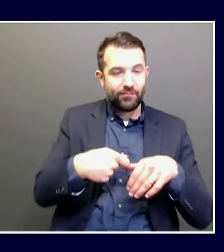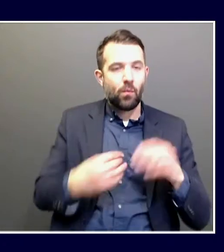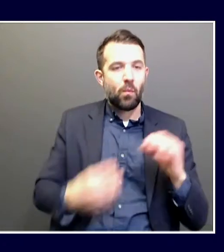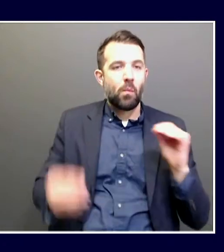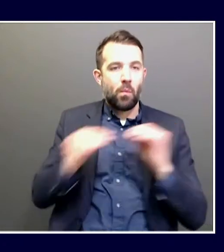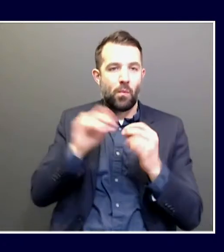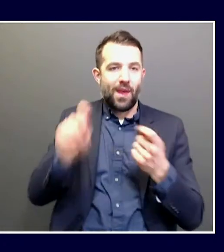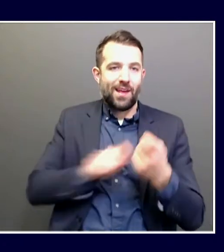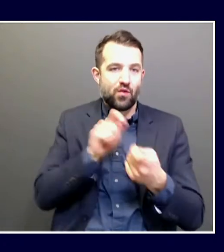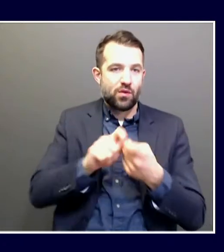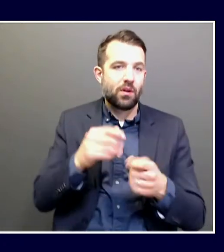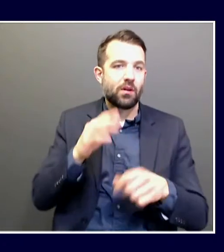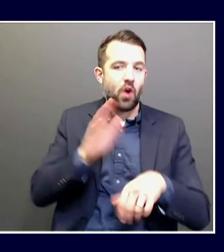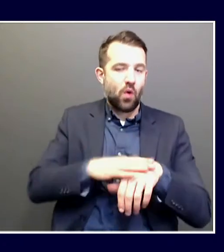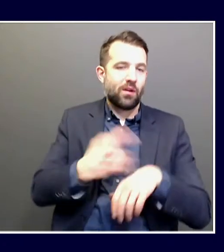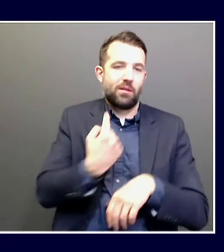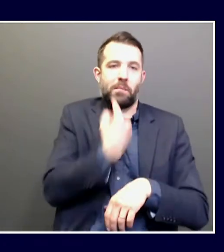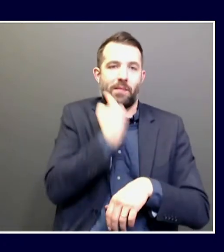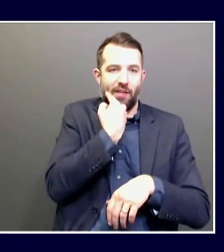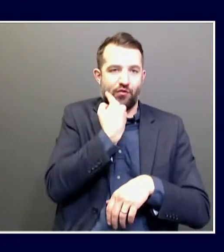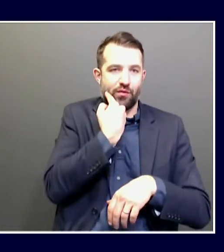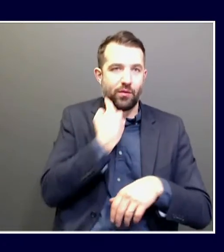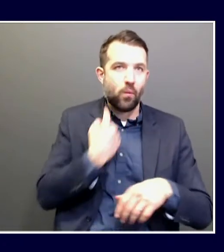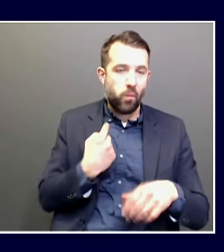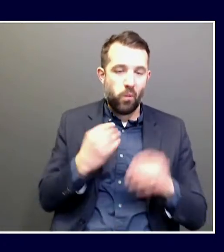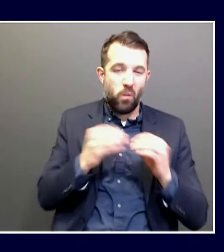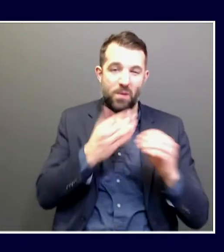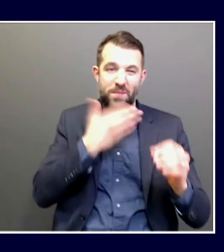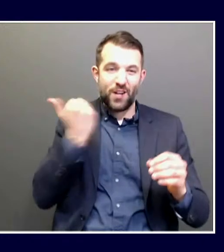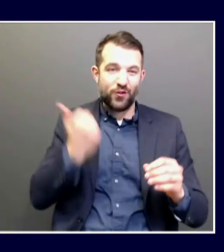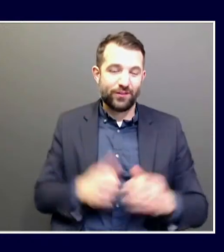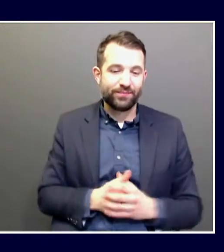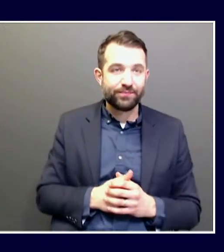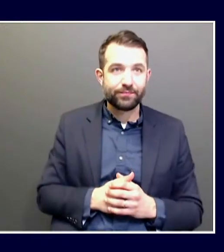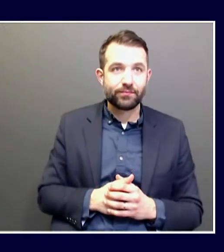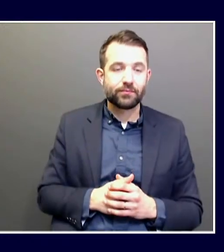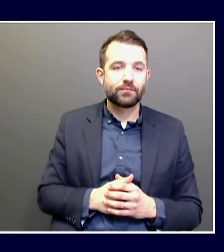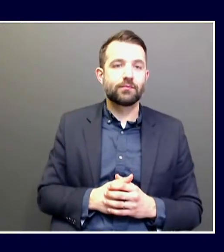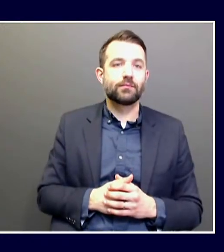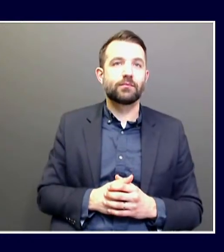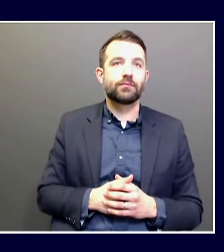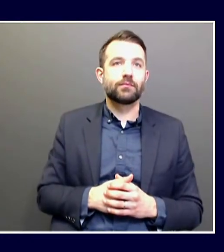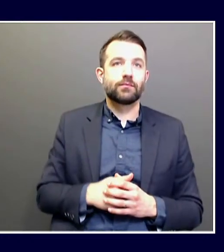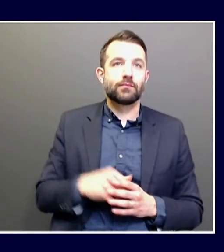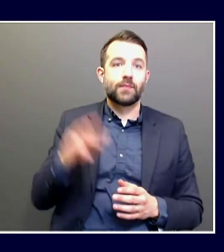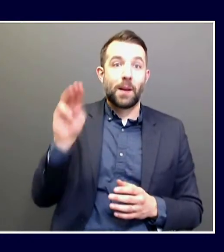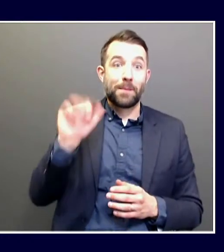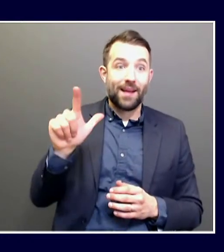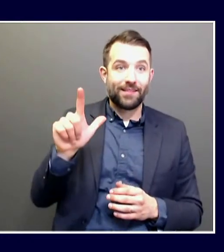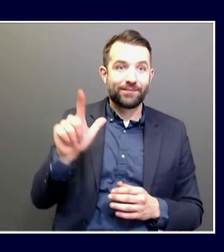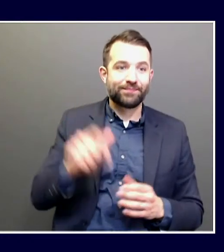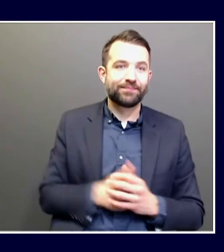test. Thank you. Mm-hmm. Speaking of Mal, over to you.